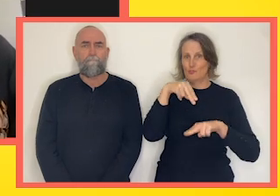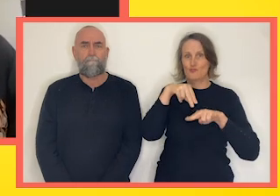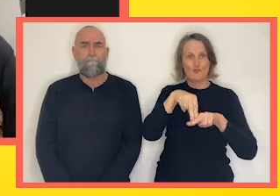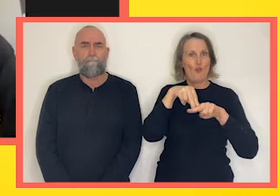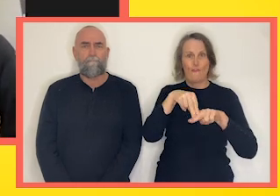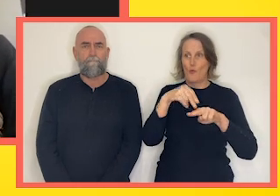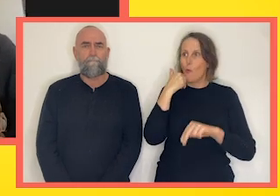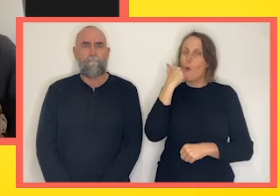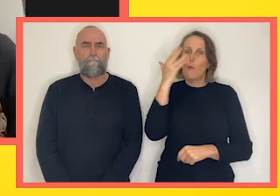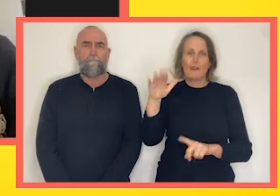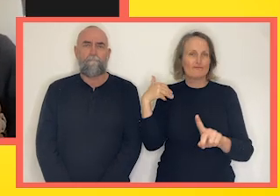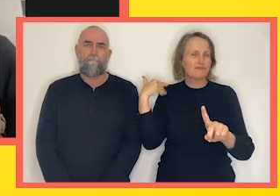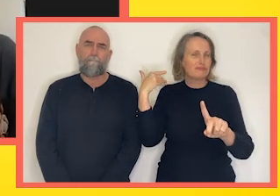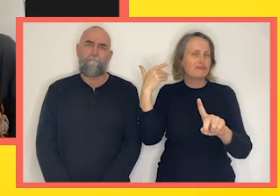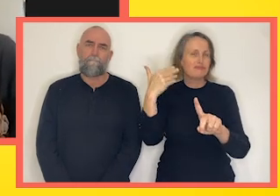my life. So,